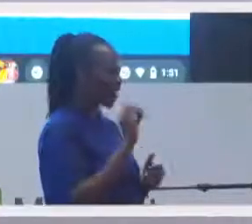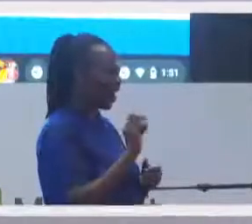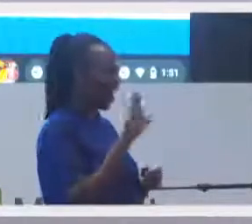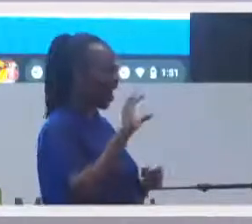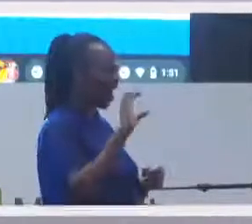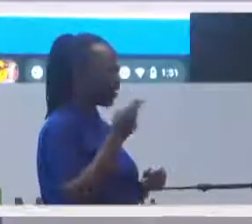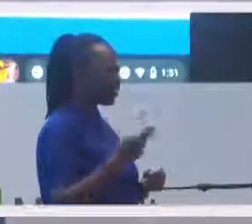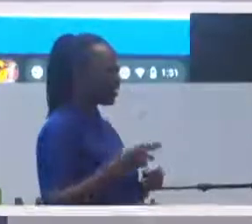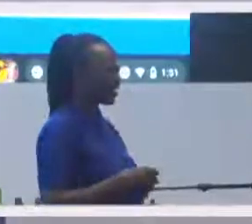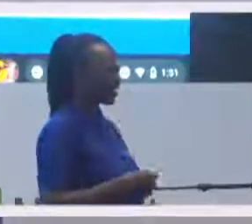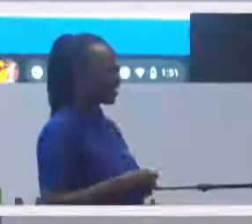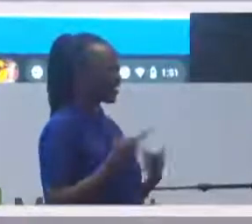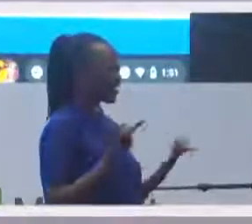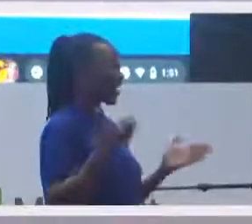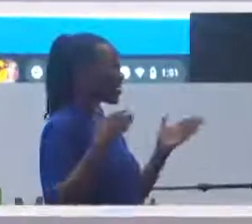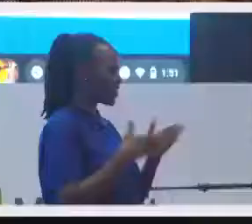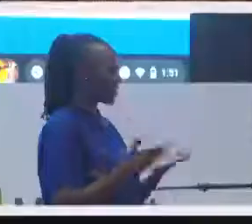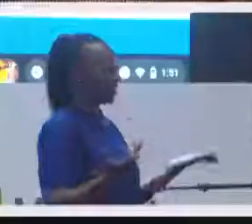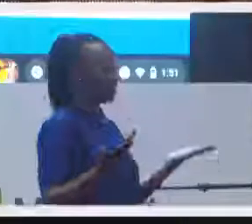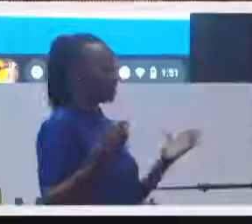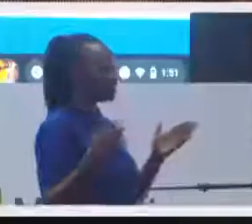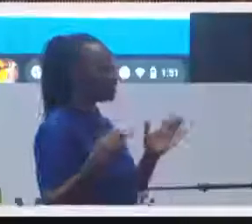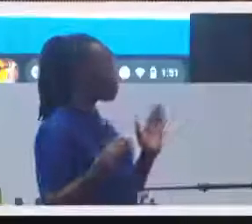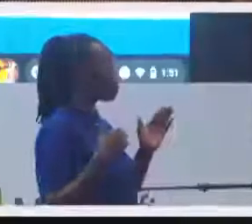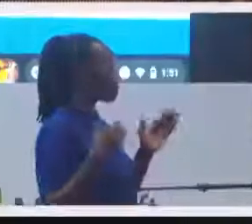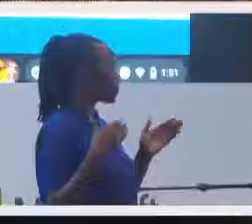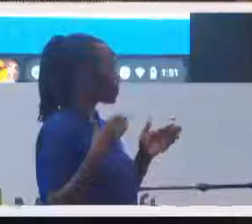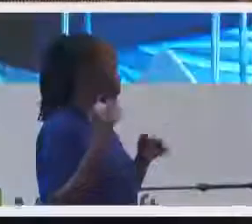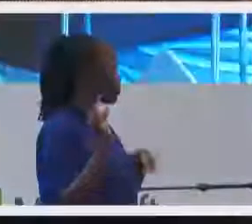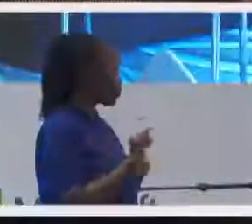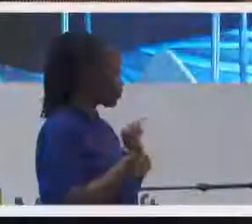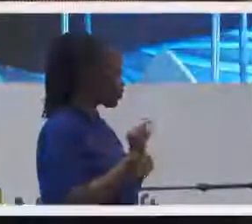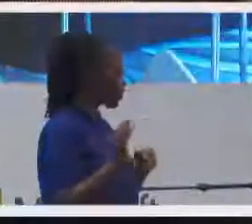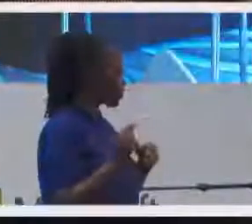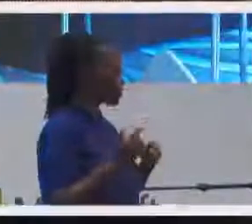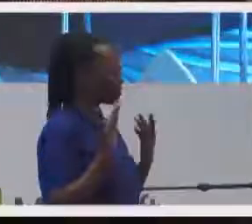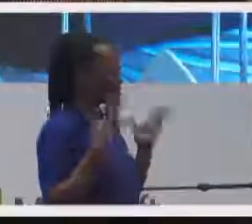All right, and that's a brief demonstration of the lookout.